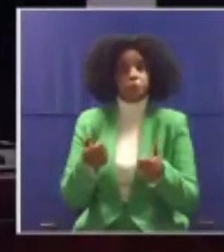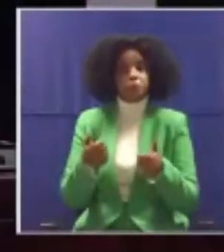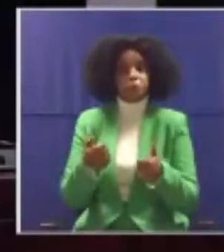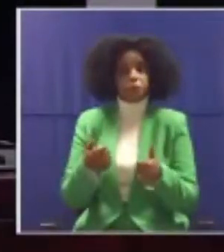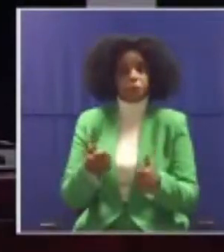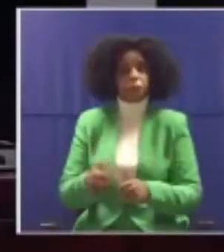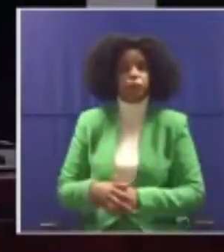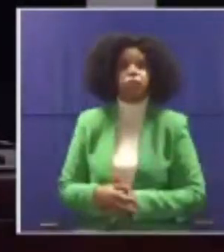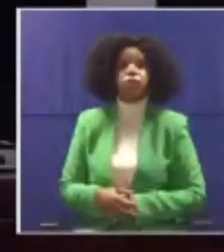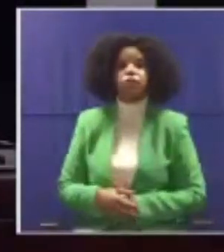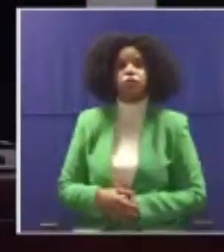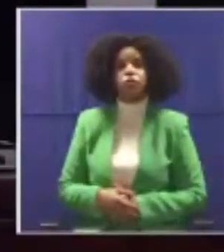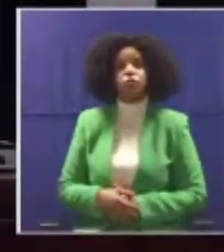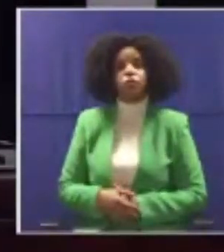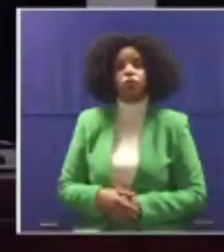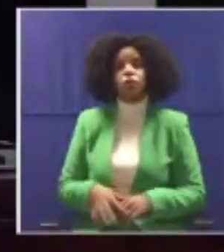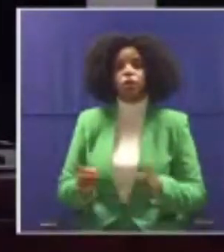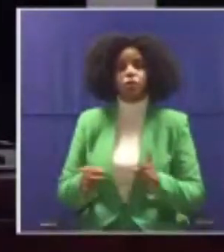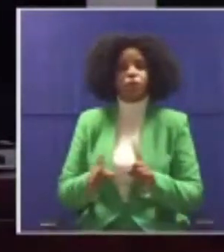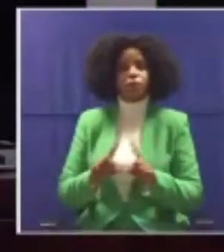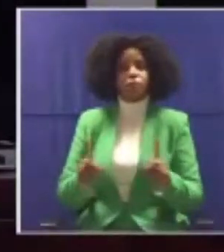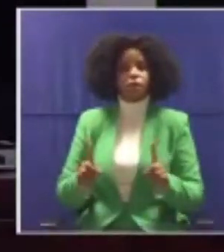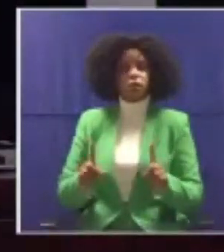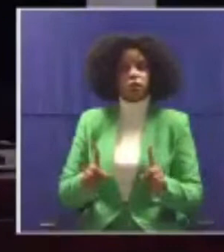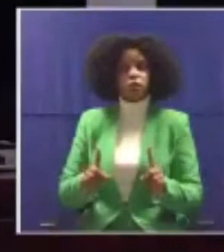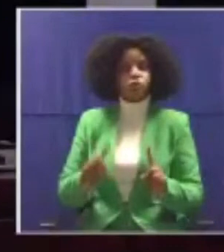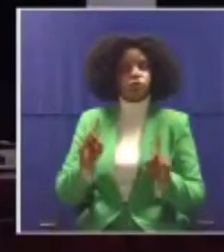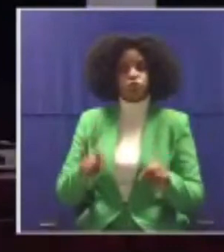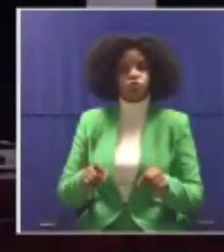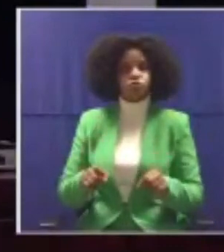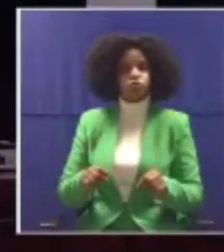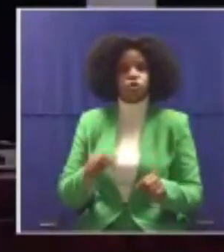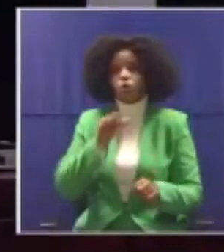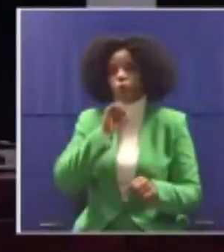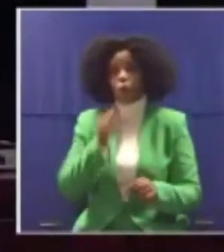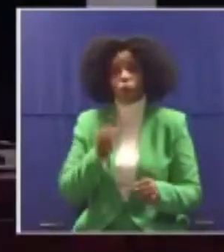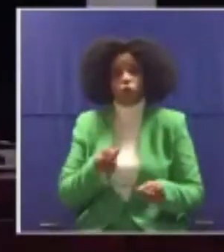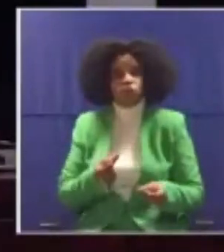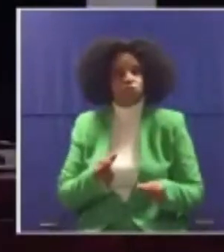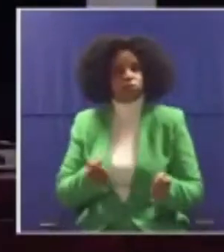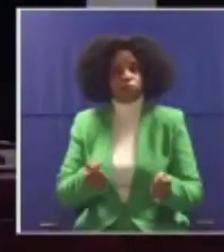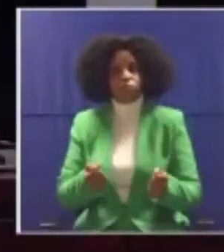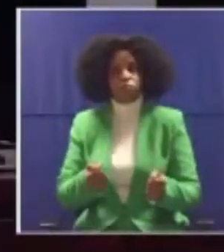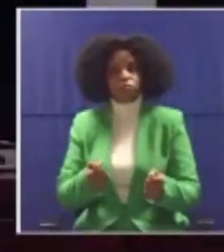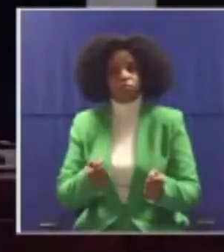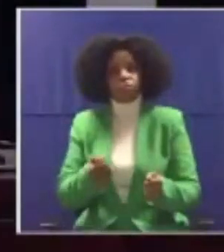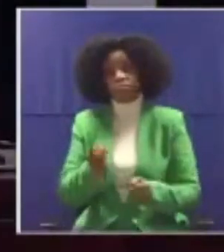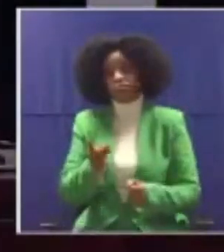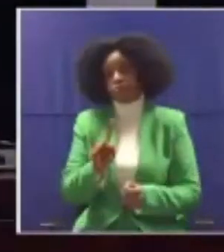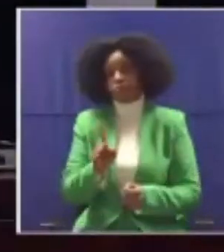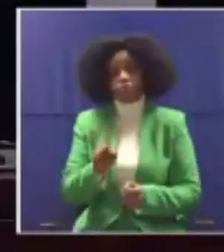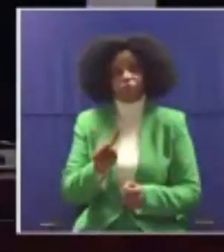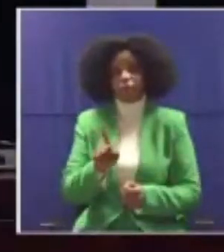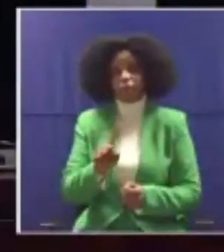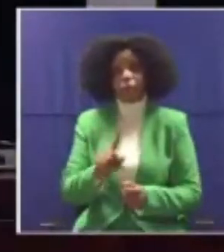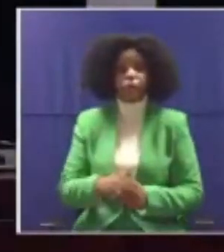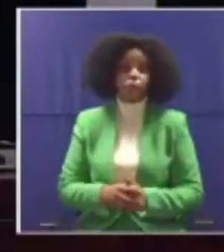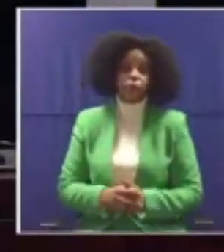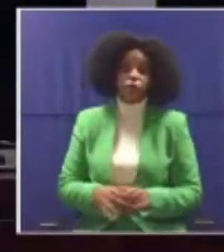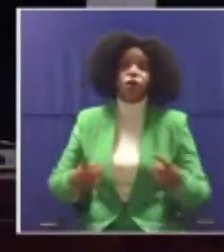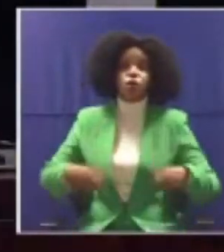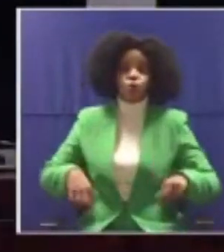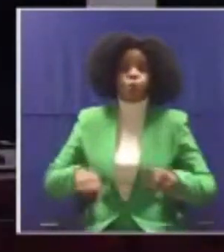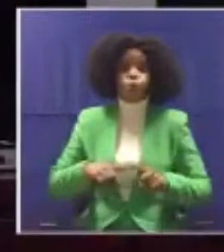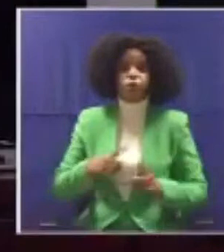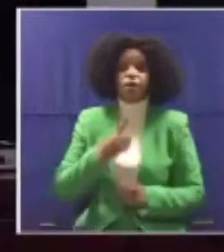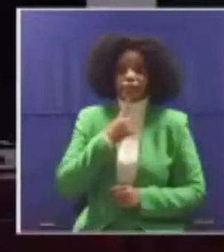but we shouldn't put the cart before the horse. So we are saying, as parties, if we